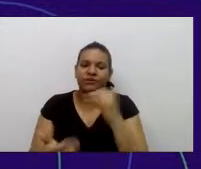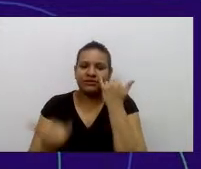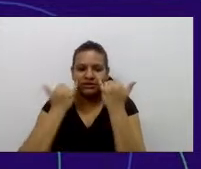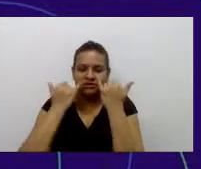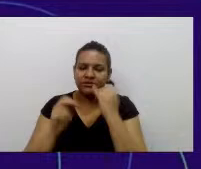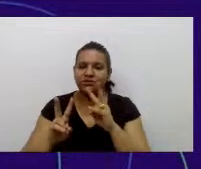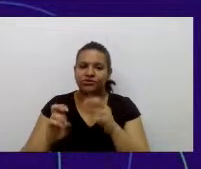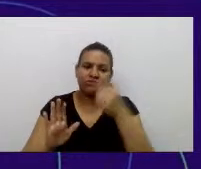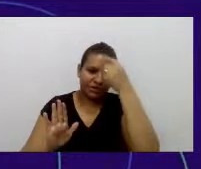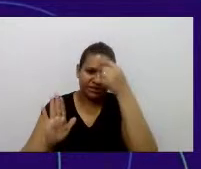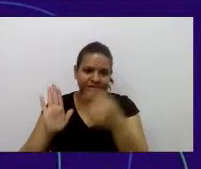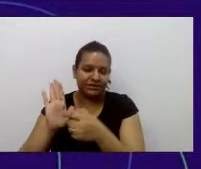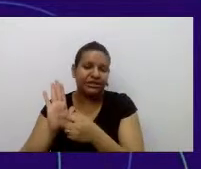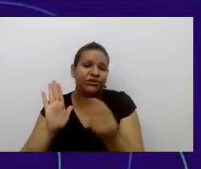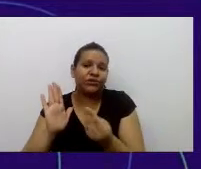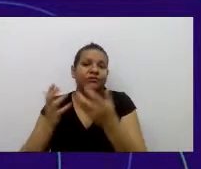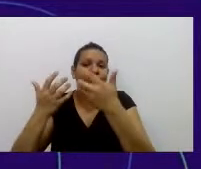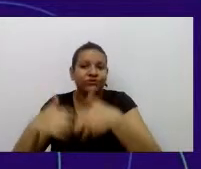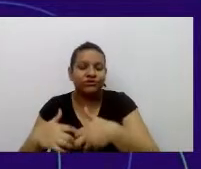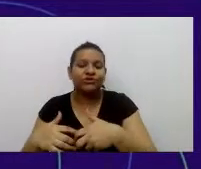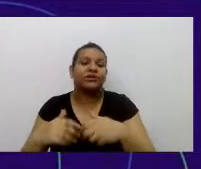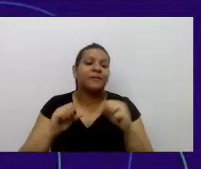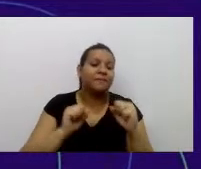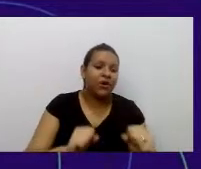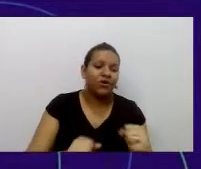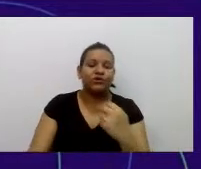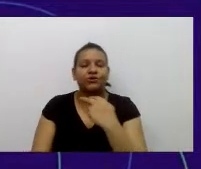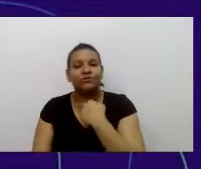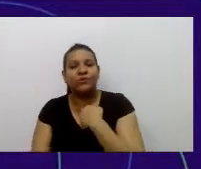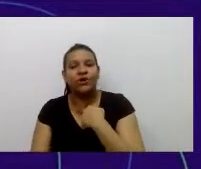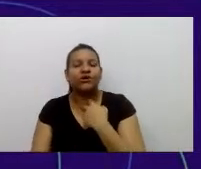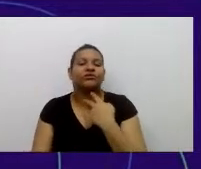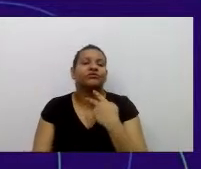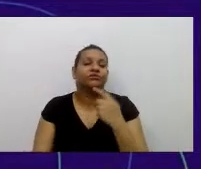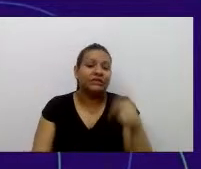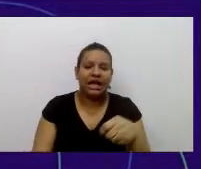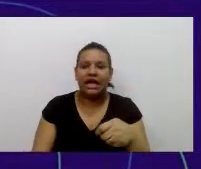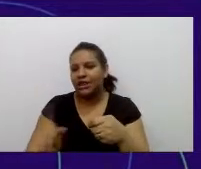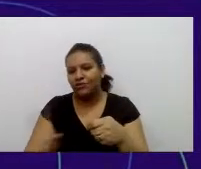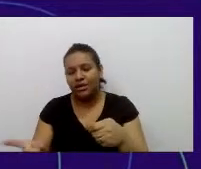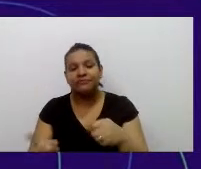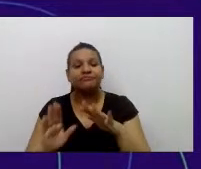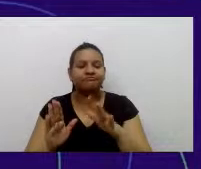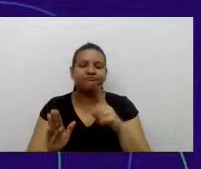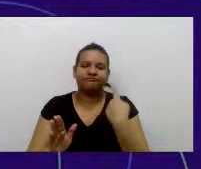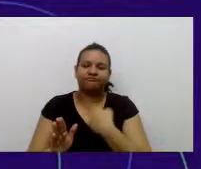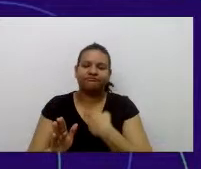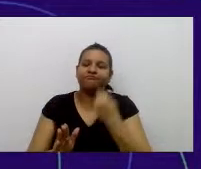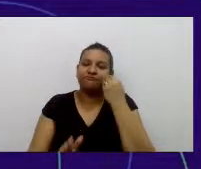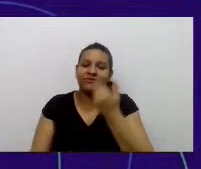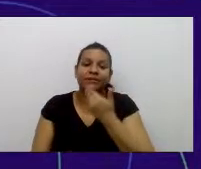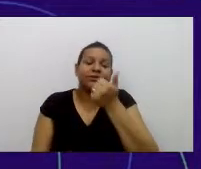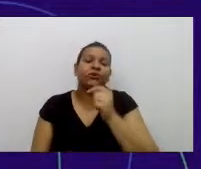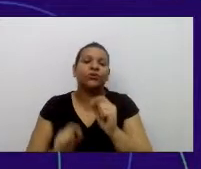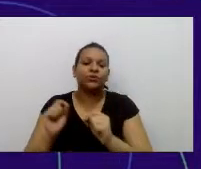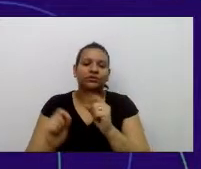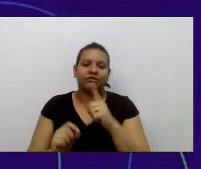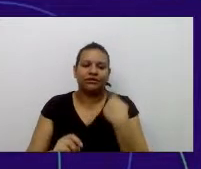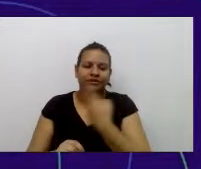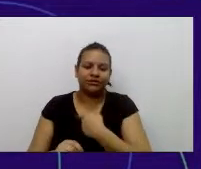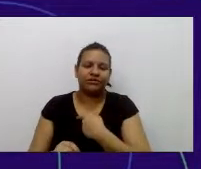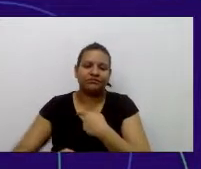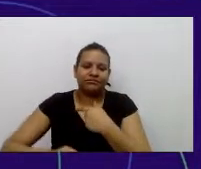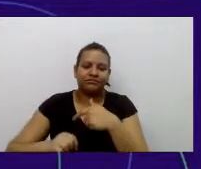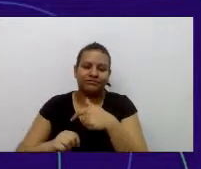do. But I think the good thing that we ought to be doing is starting this conversation at a professional level amongst teachers,